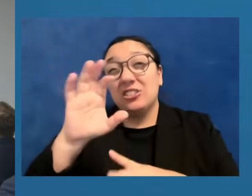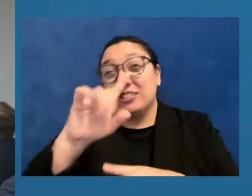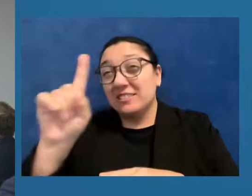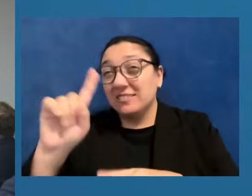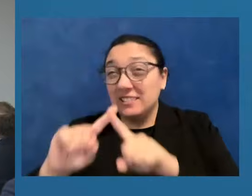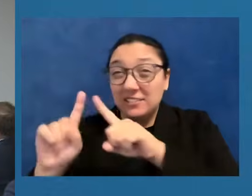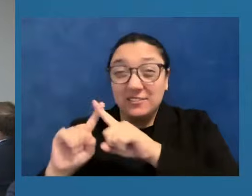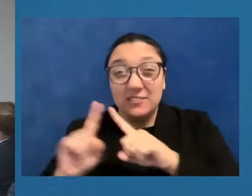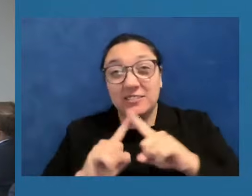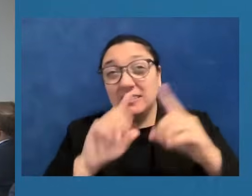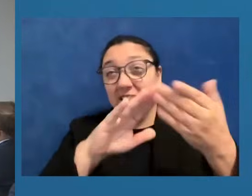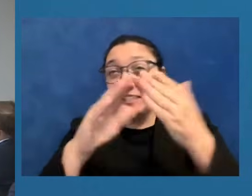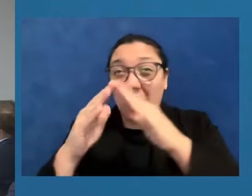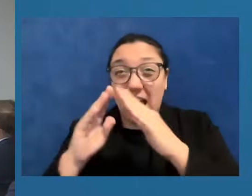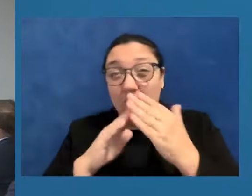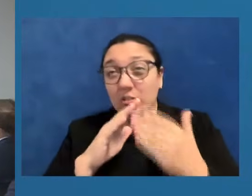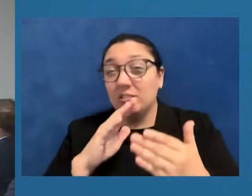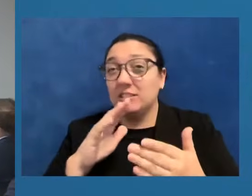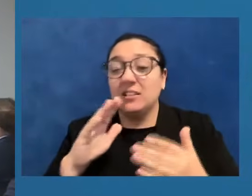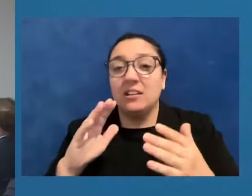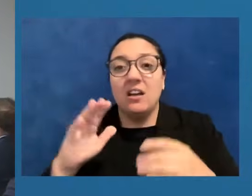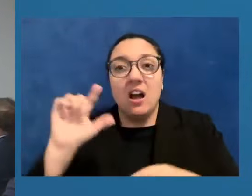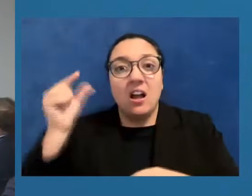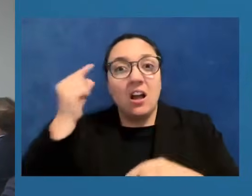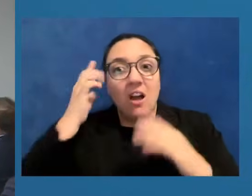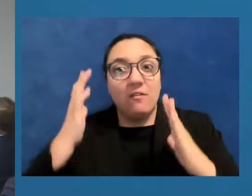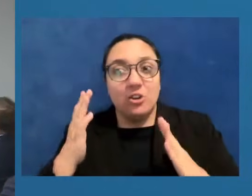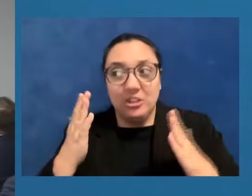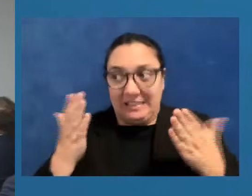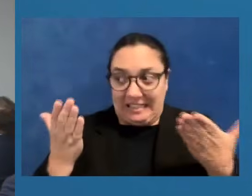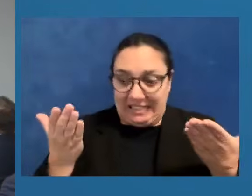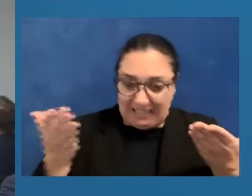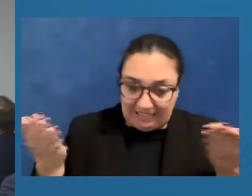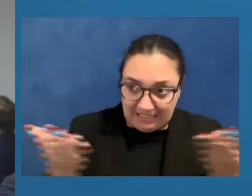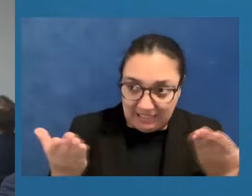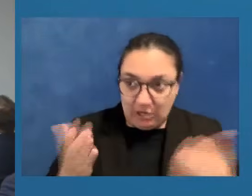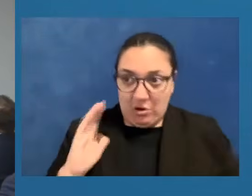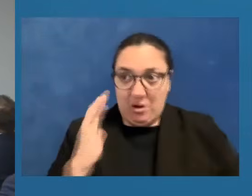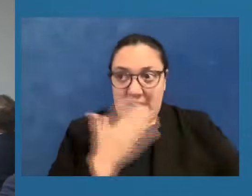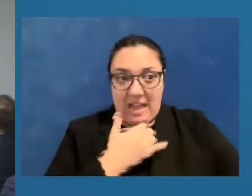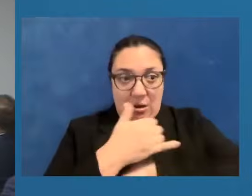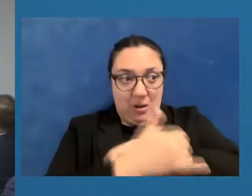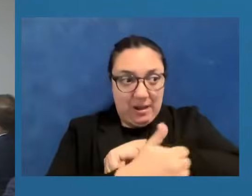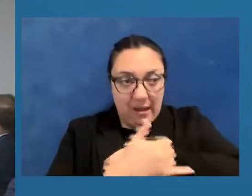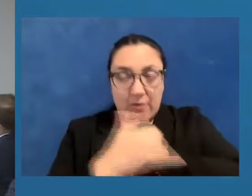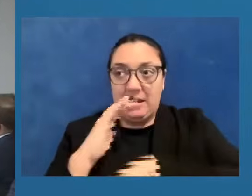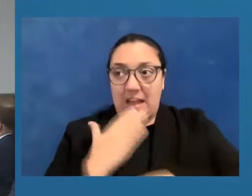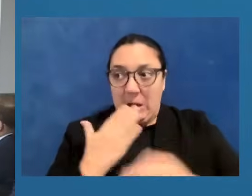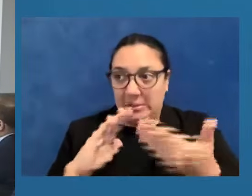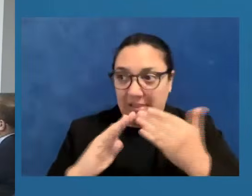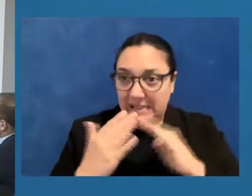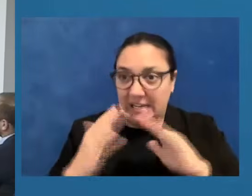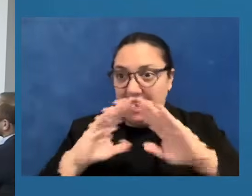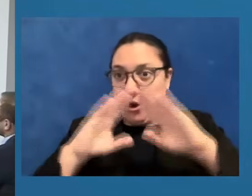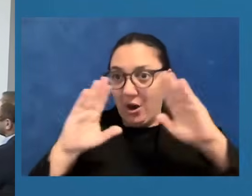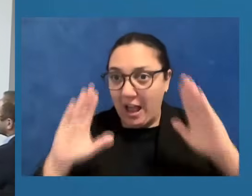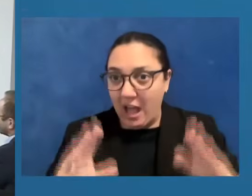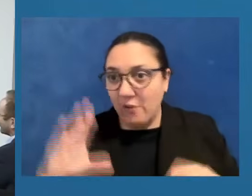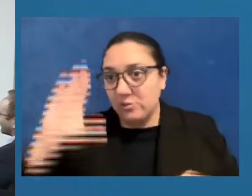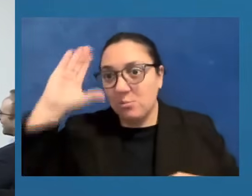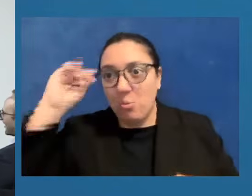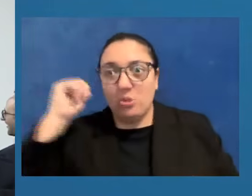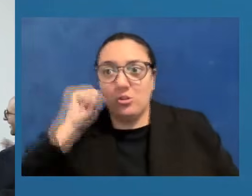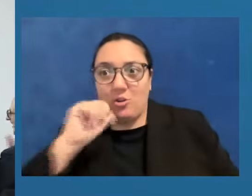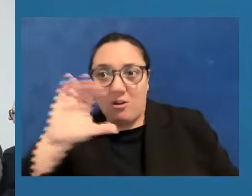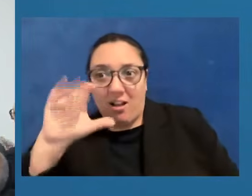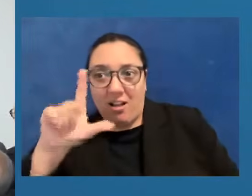state, the governor of New York is in our county, in our city, in our house of the Boys and Girls Club. New